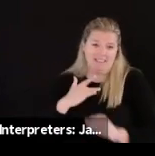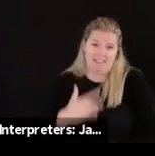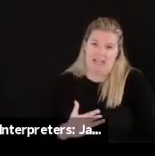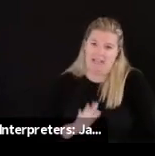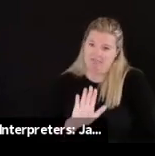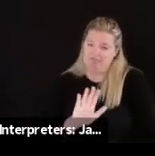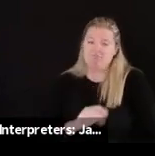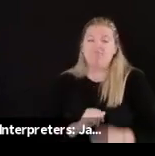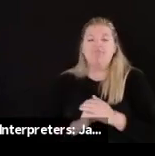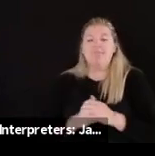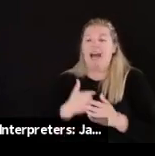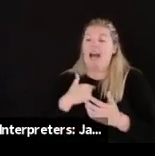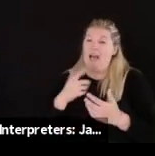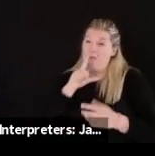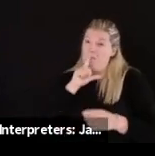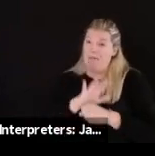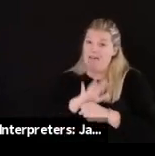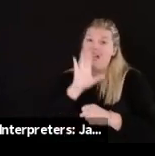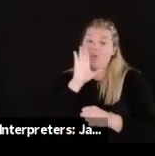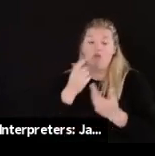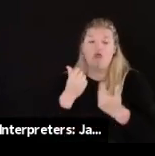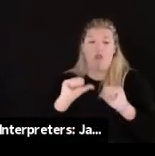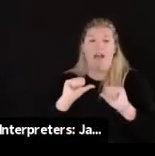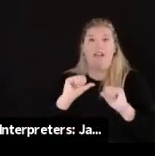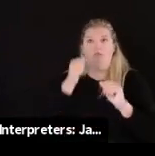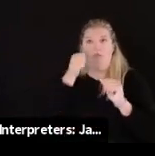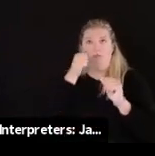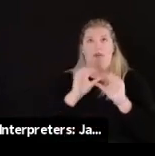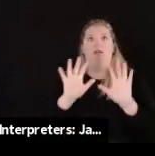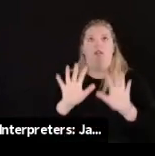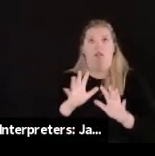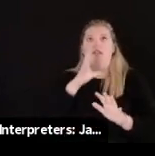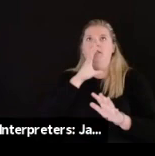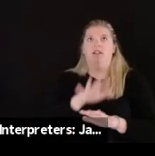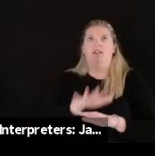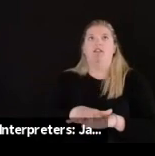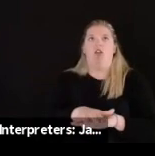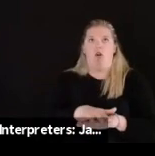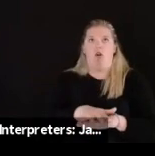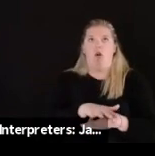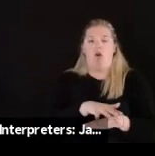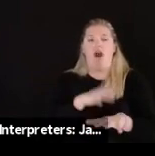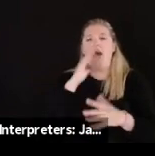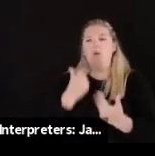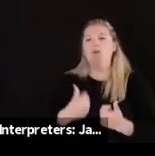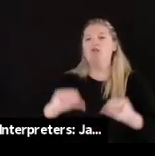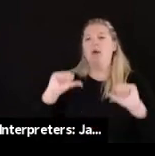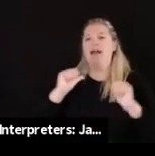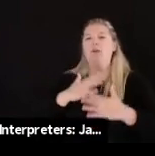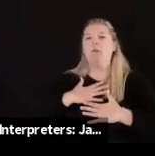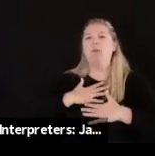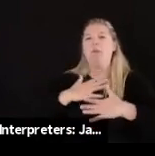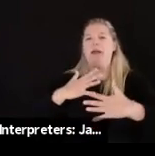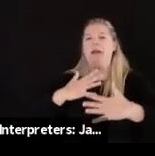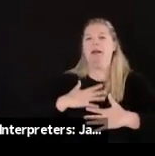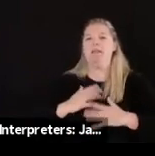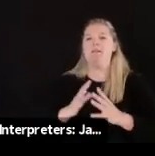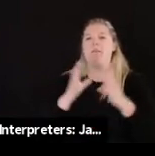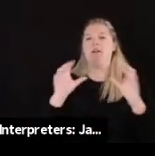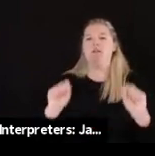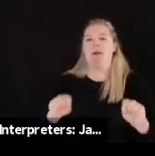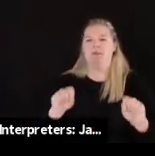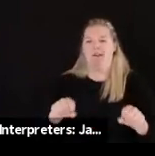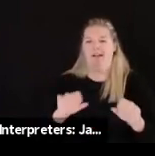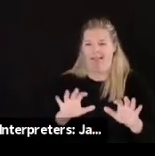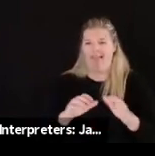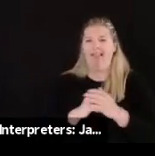you that I will be really mindful of that, and I will try to take as many breaths as possible in between